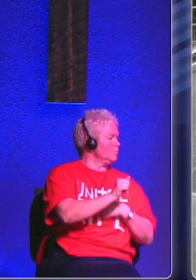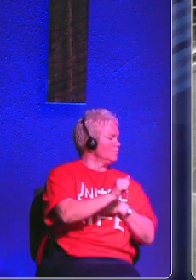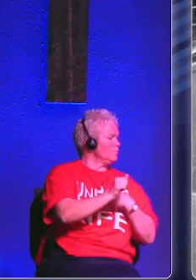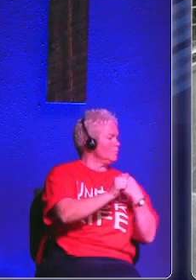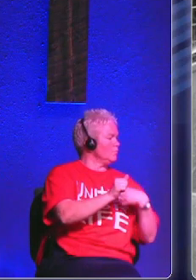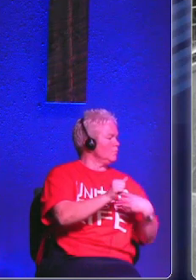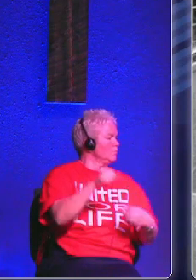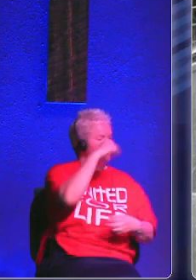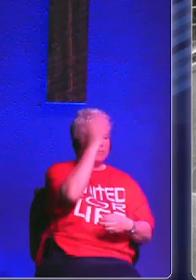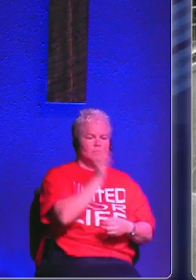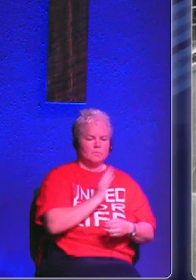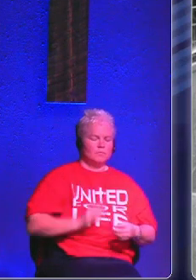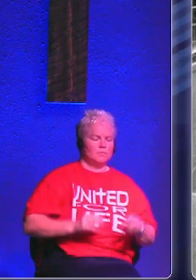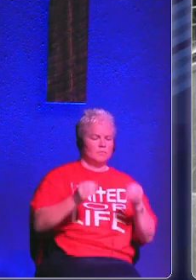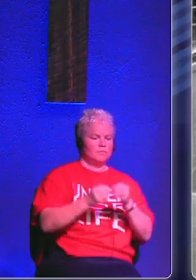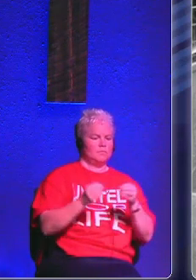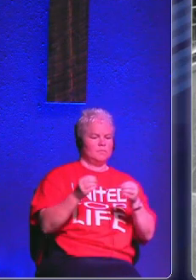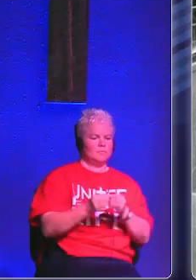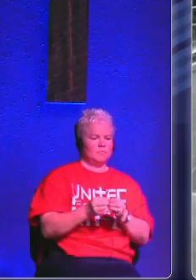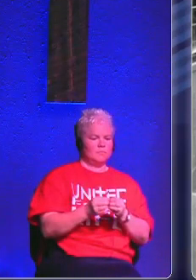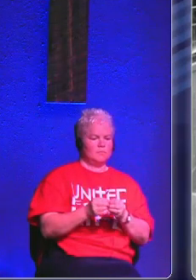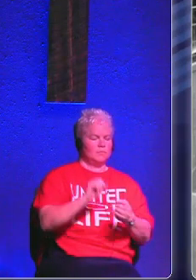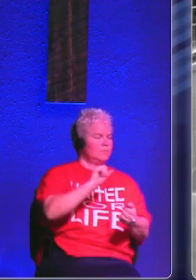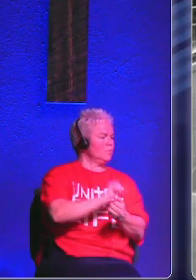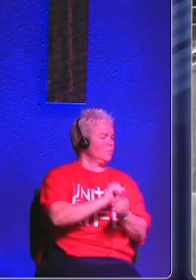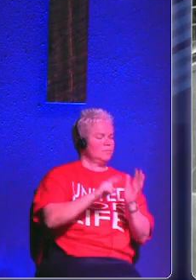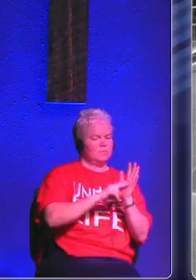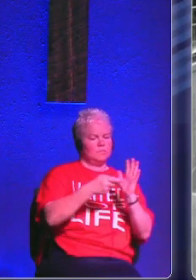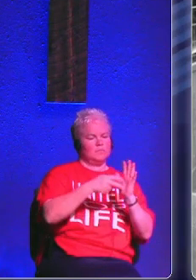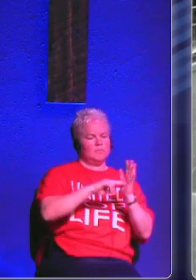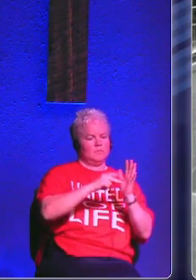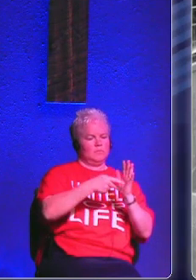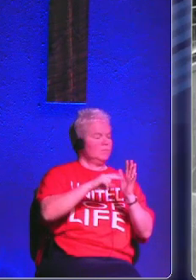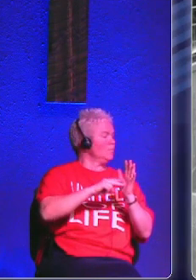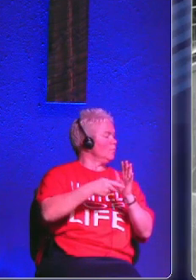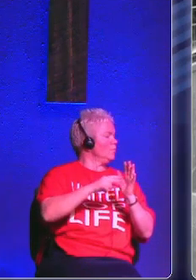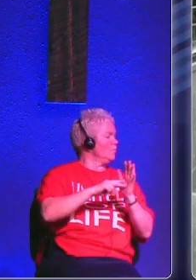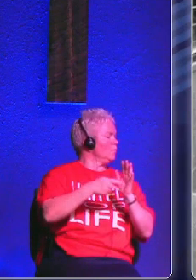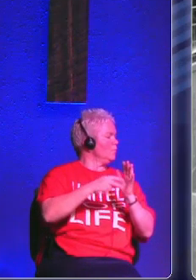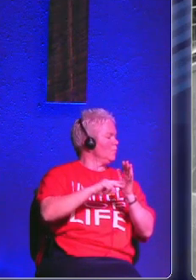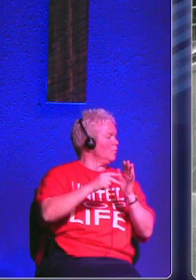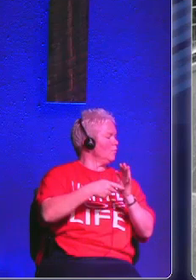nor wasted. It is never without purpose."